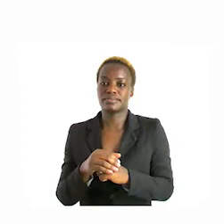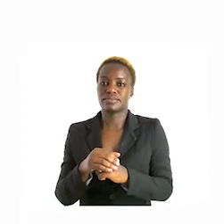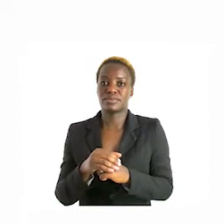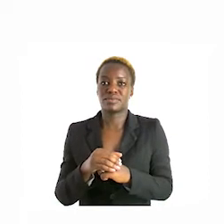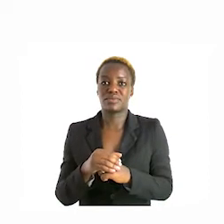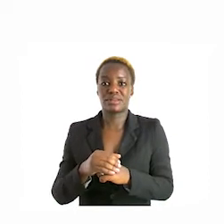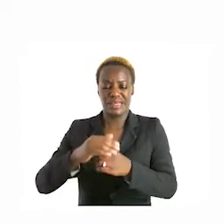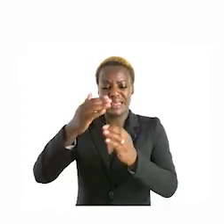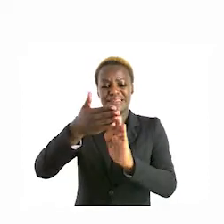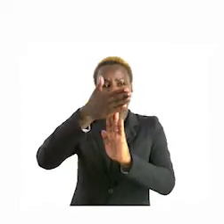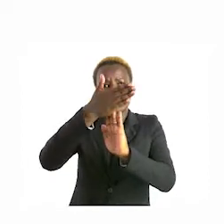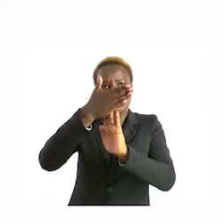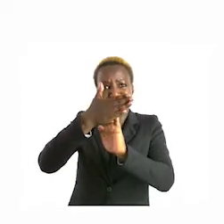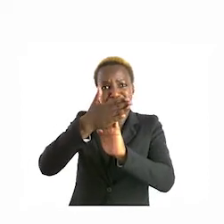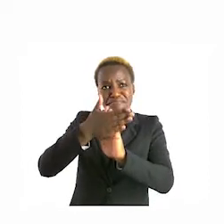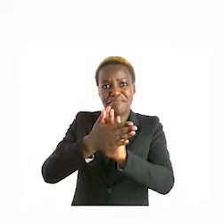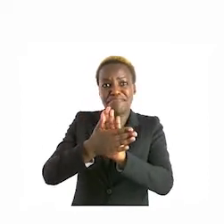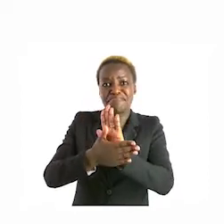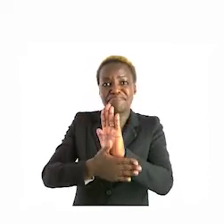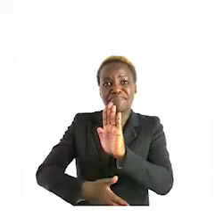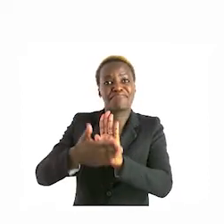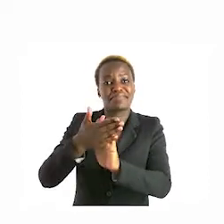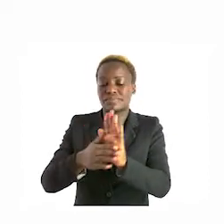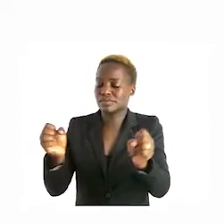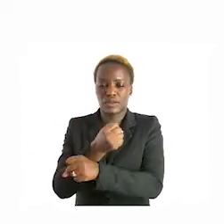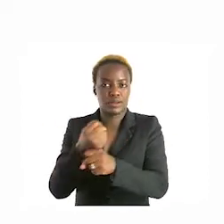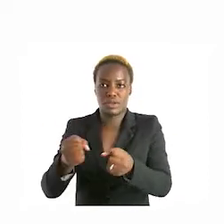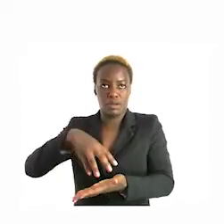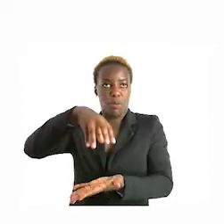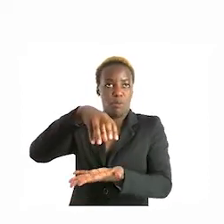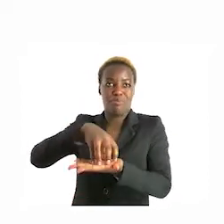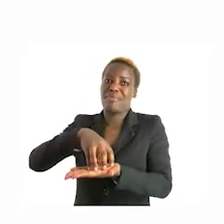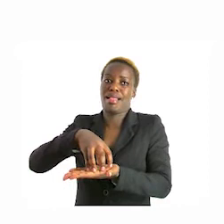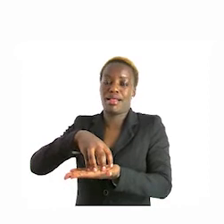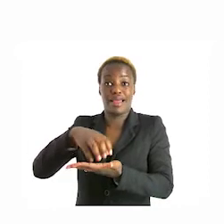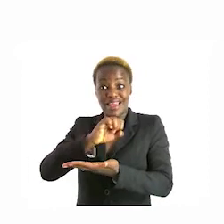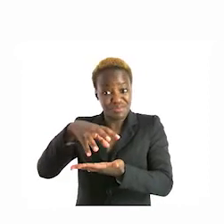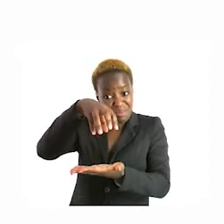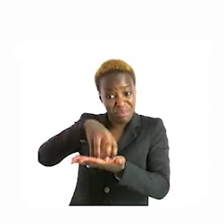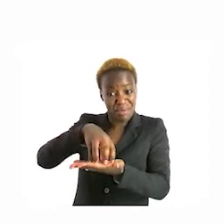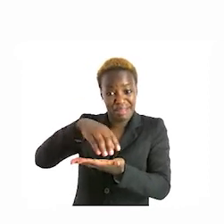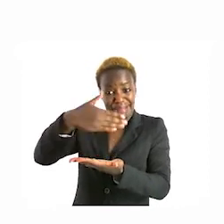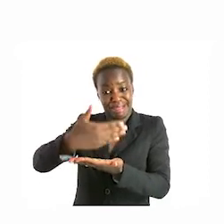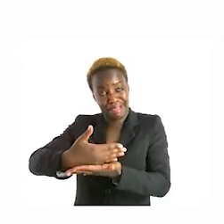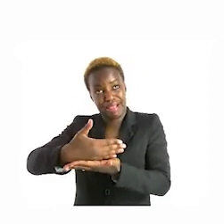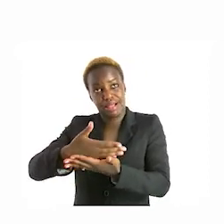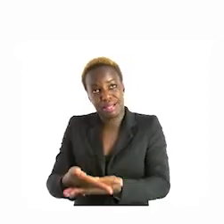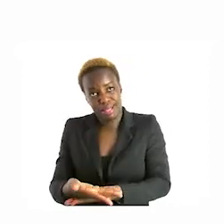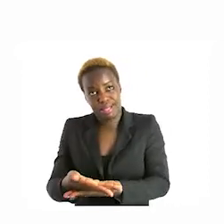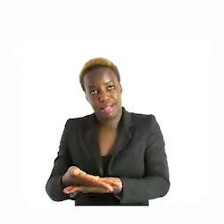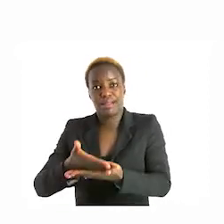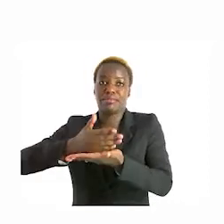a plane surface. It means simply it cannot stand. When you try to put it, it will fall on either